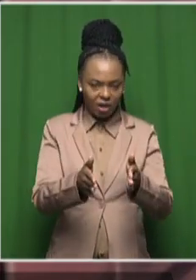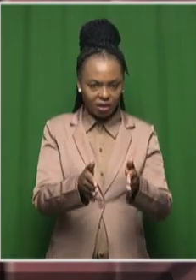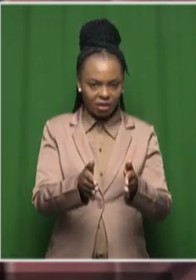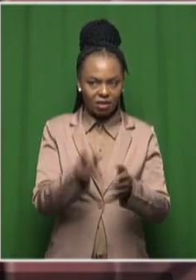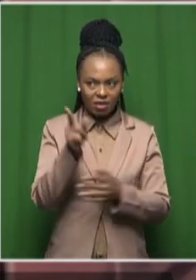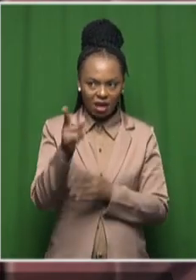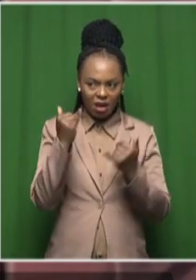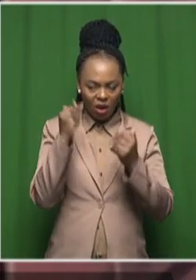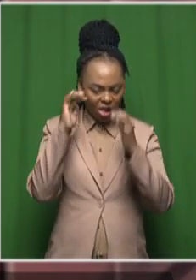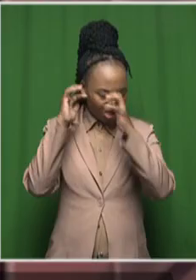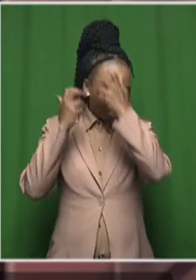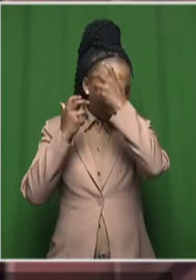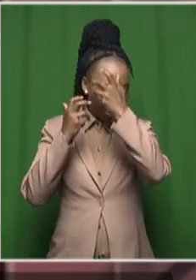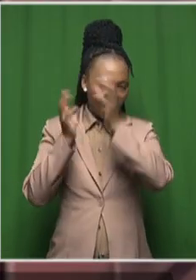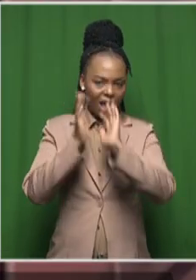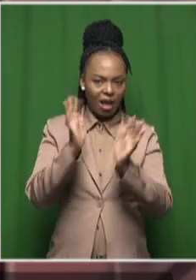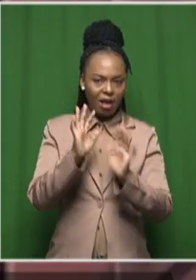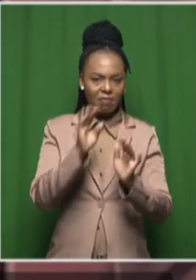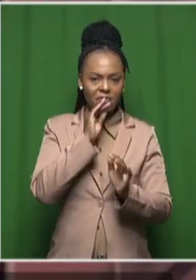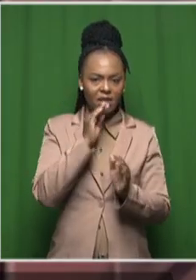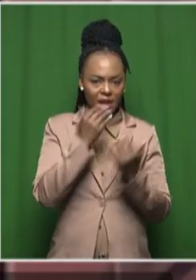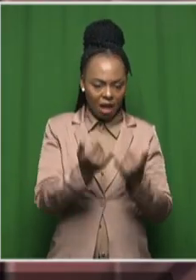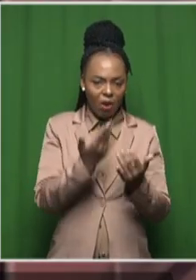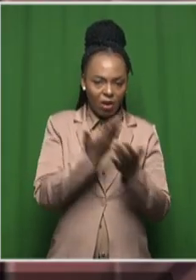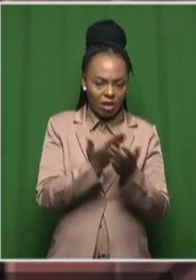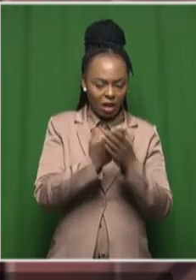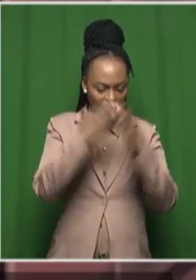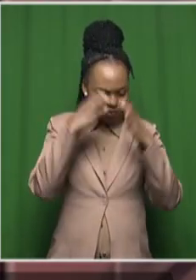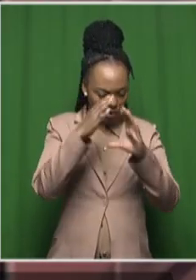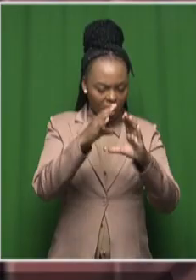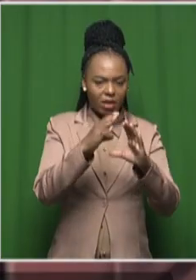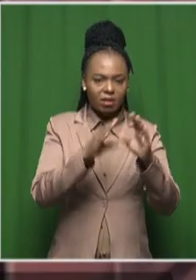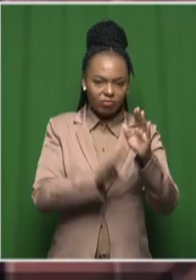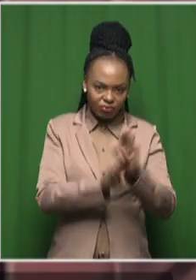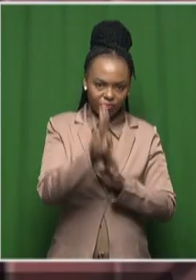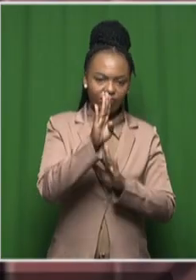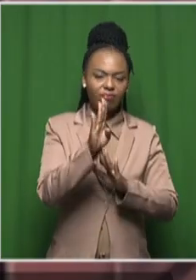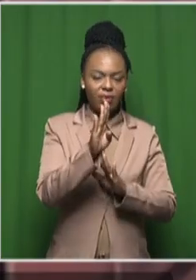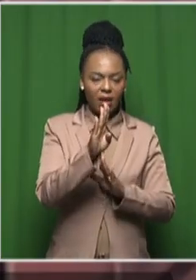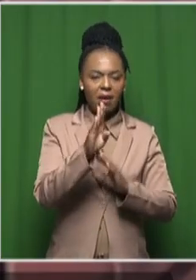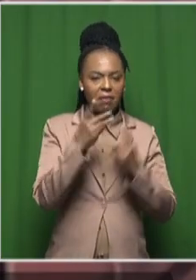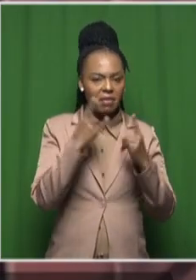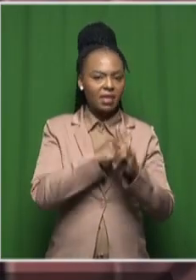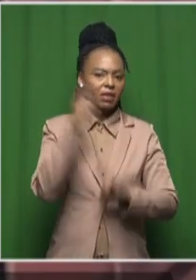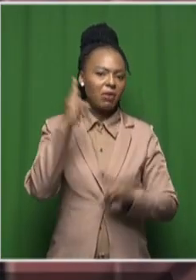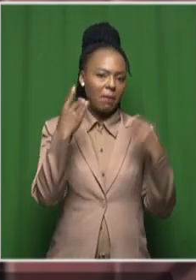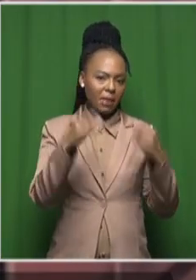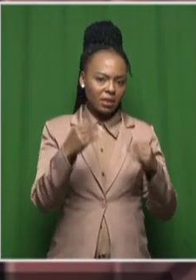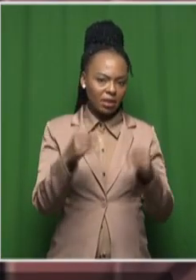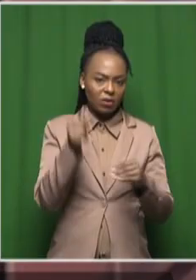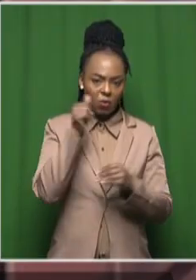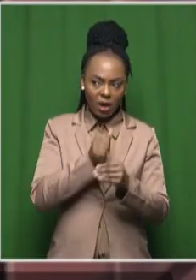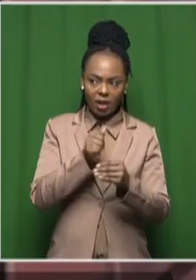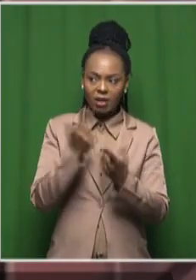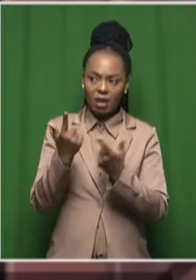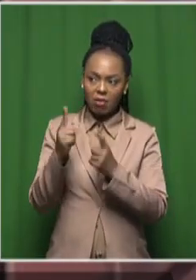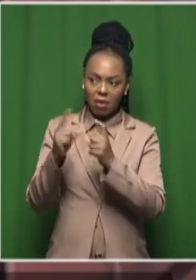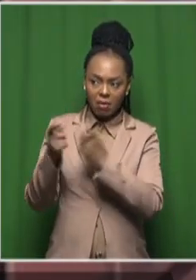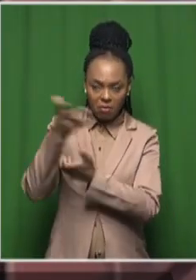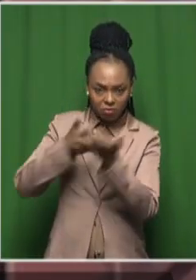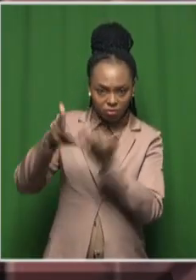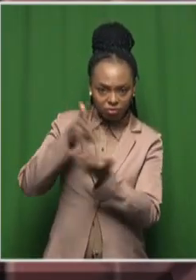distraction actually be in the way of you building a successful business. So when I got this piece of information from the community, I was just